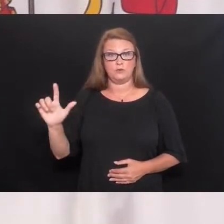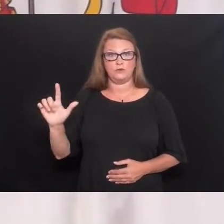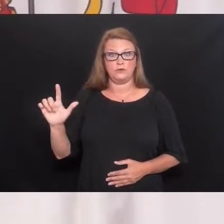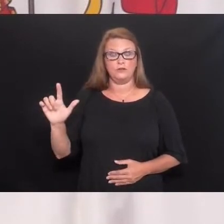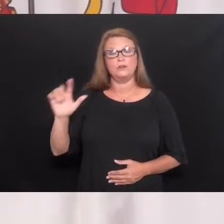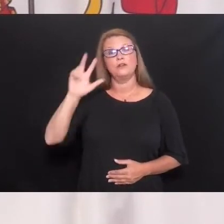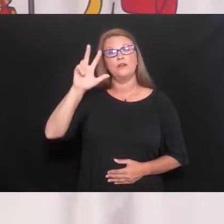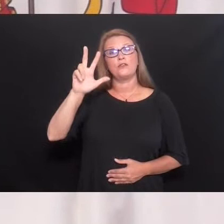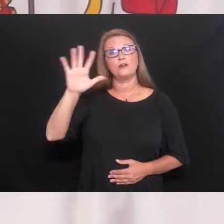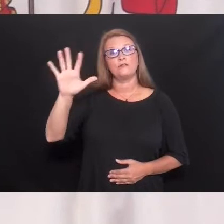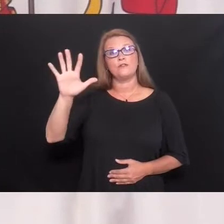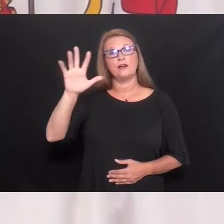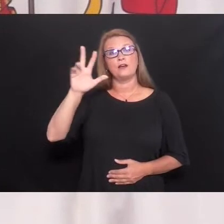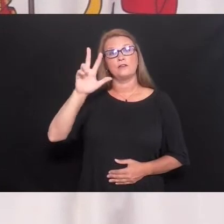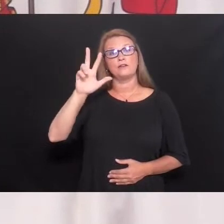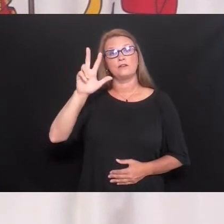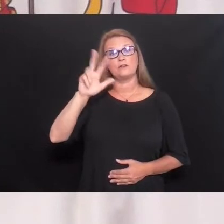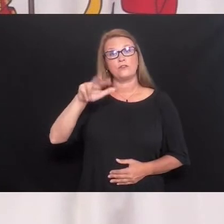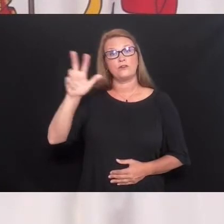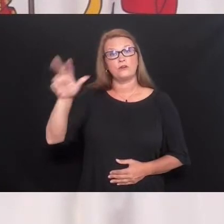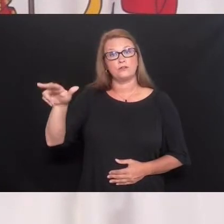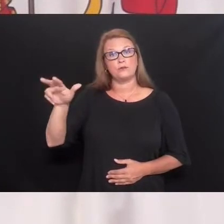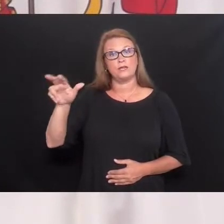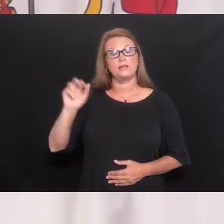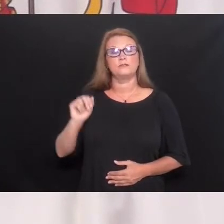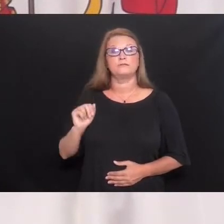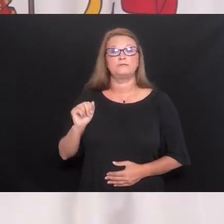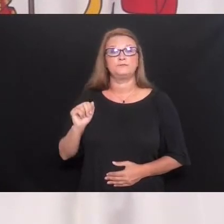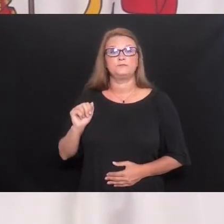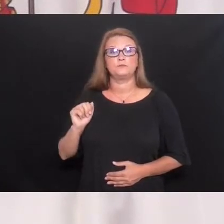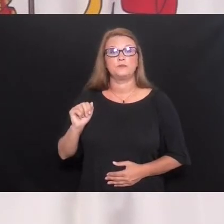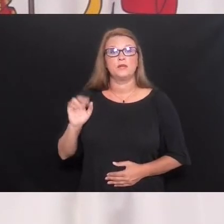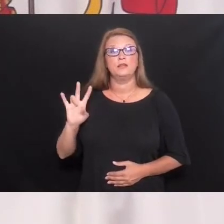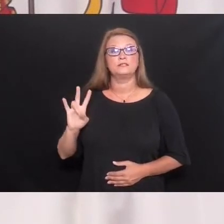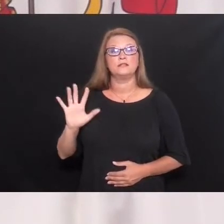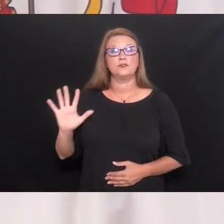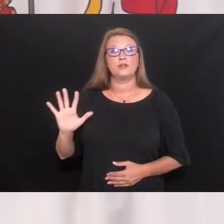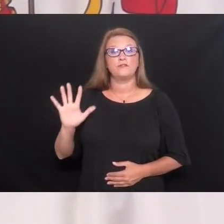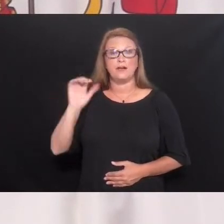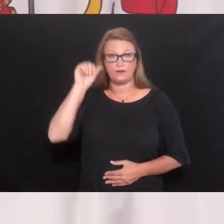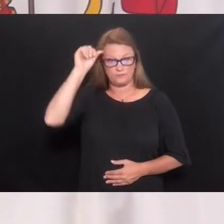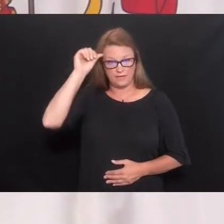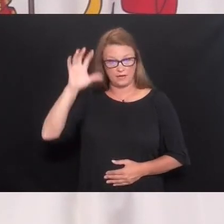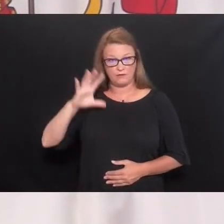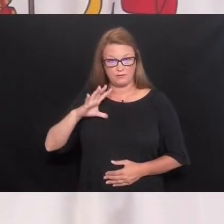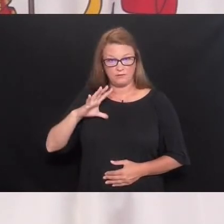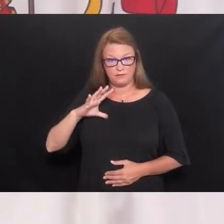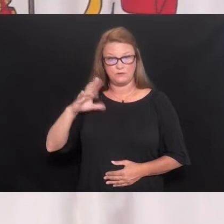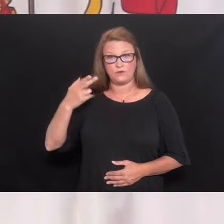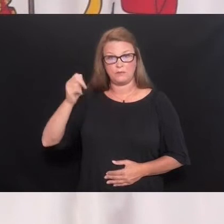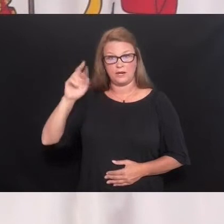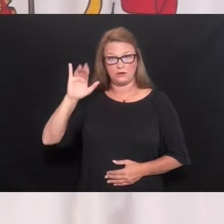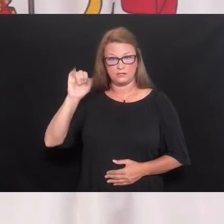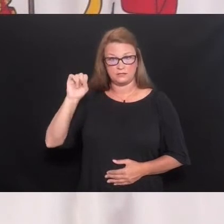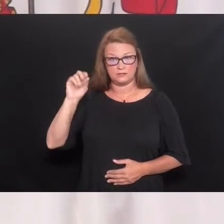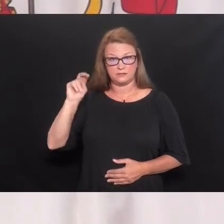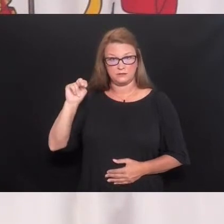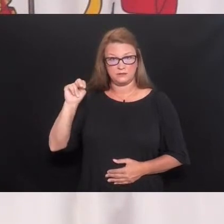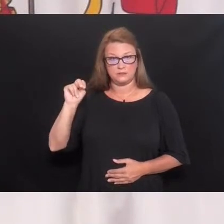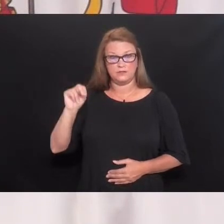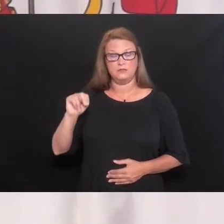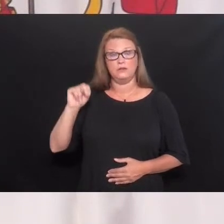The 3,533rd death is a 75-year-old male from Harrison County.